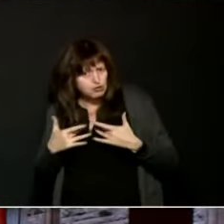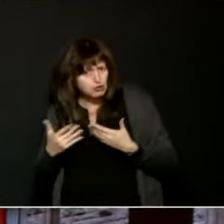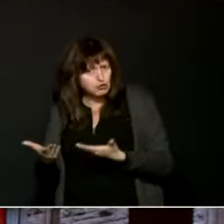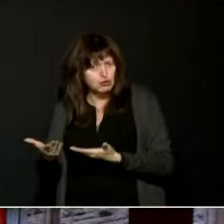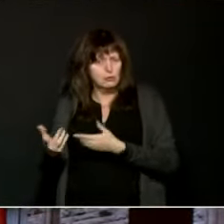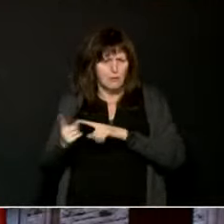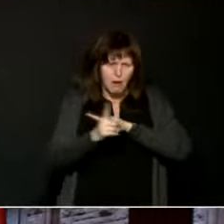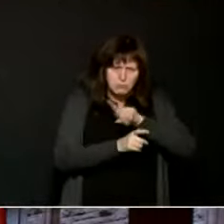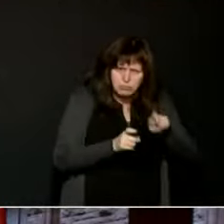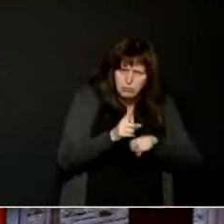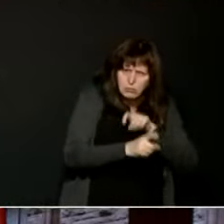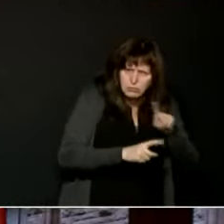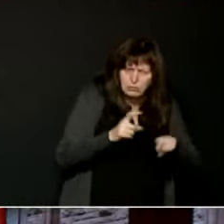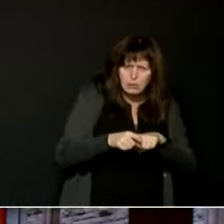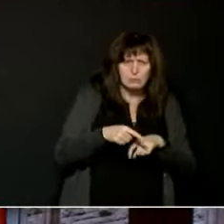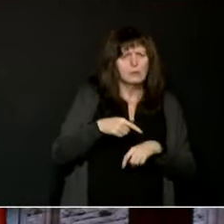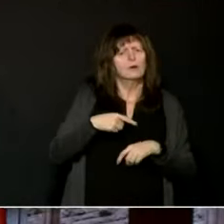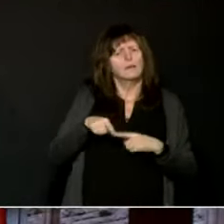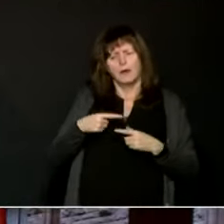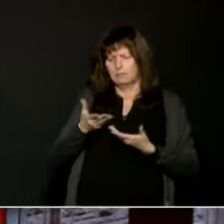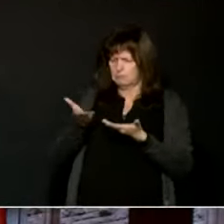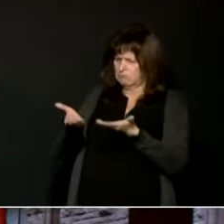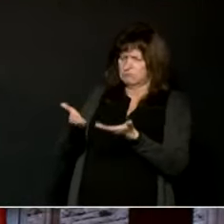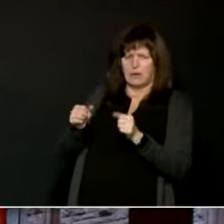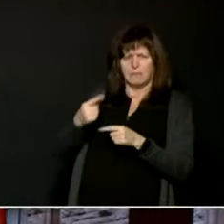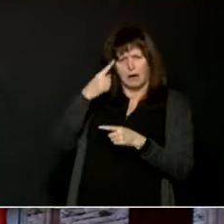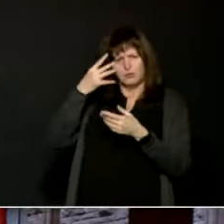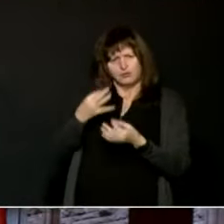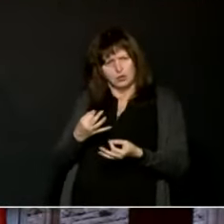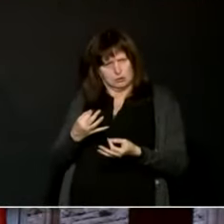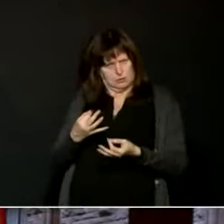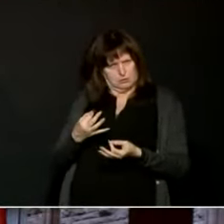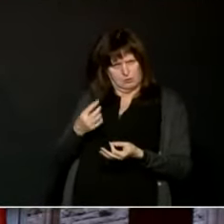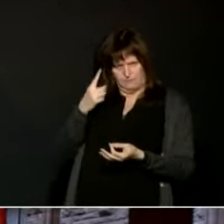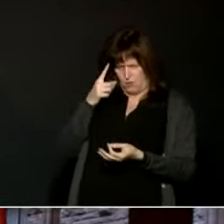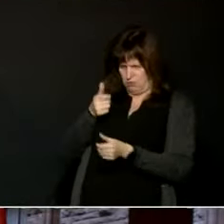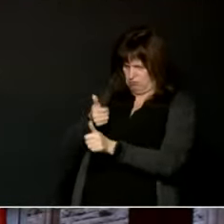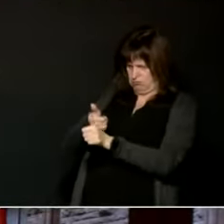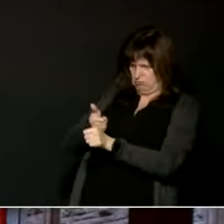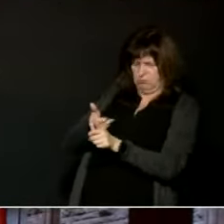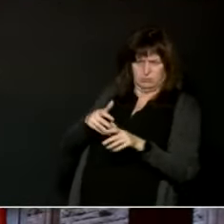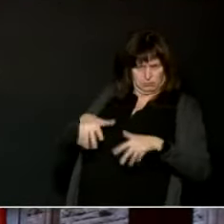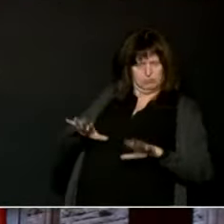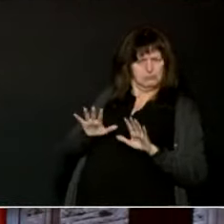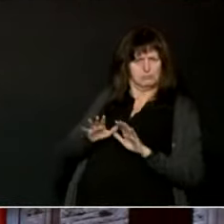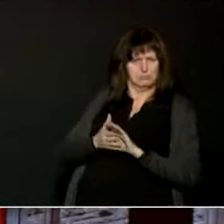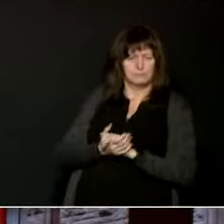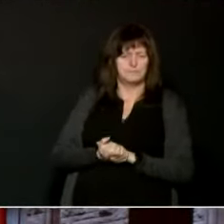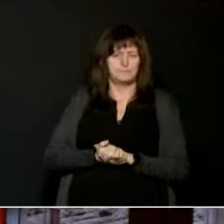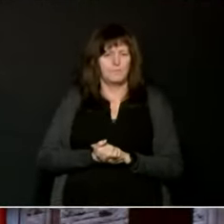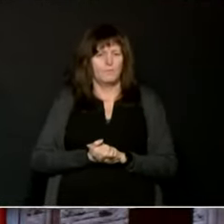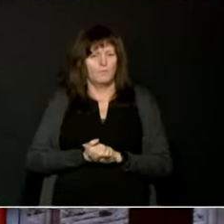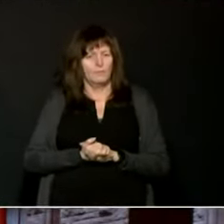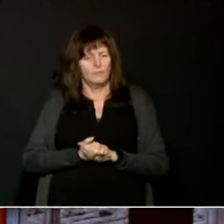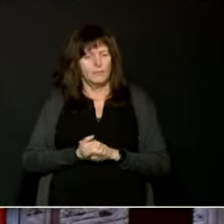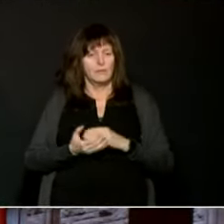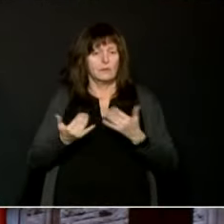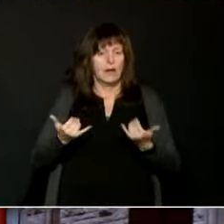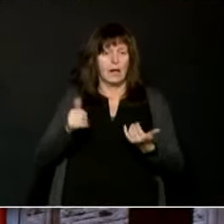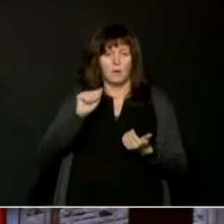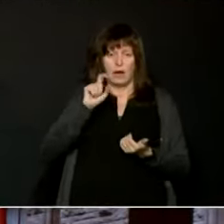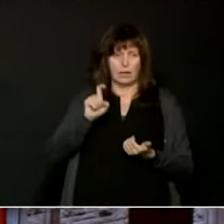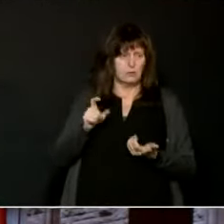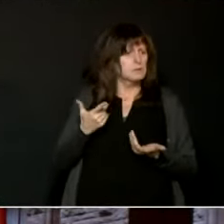So right now we haven't got a lot of the AstraZeneca. Ours is not from the European